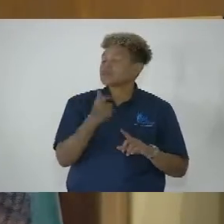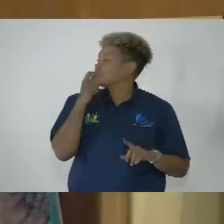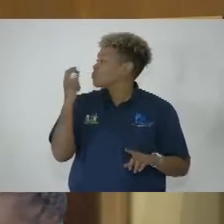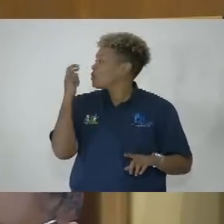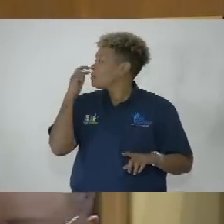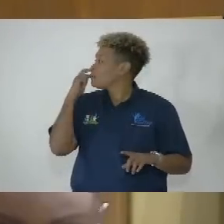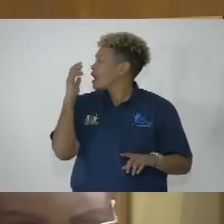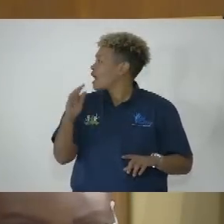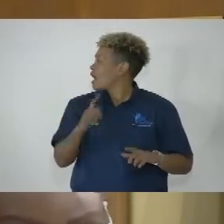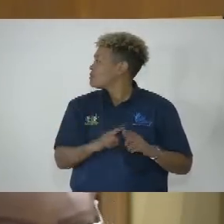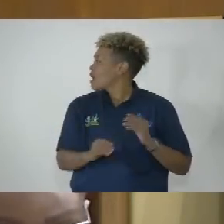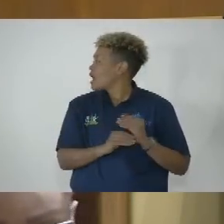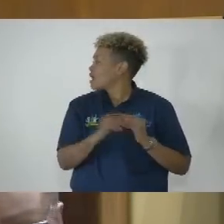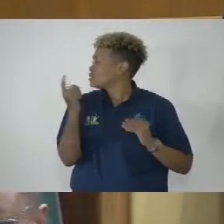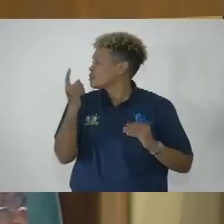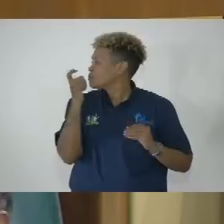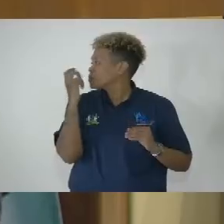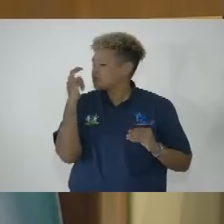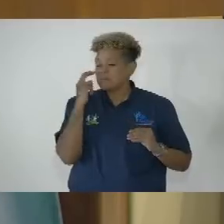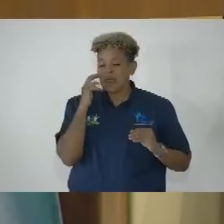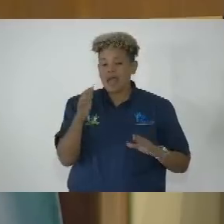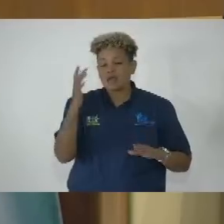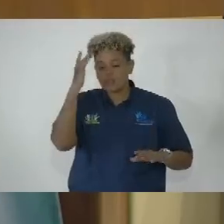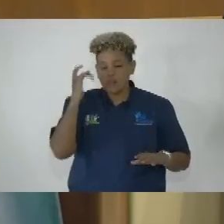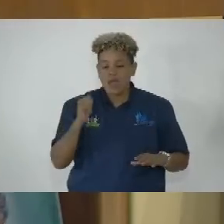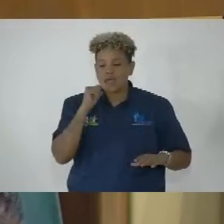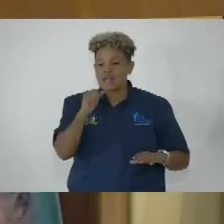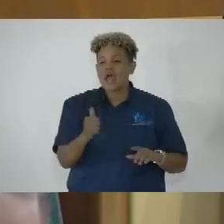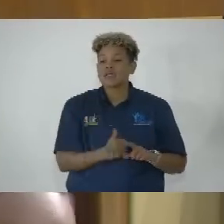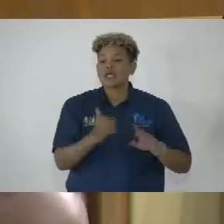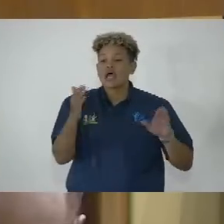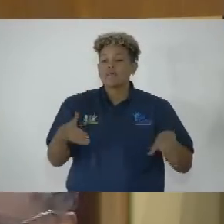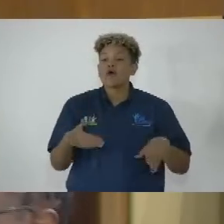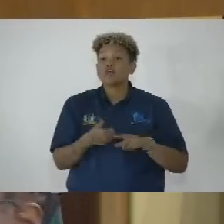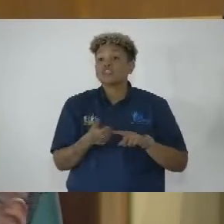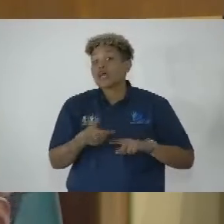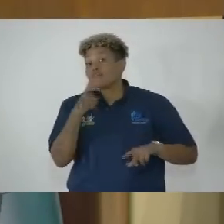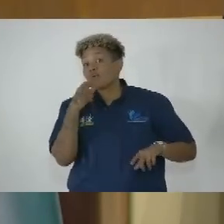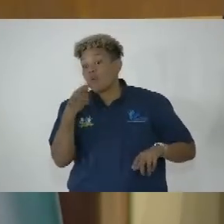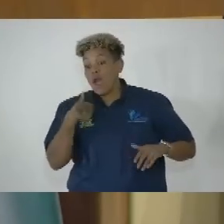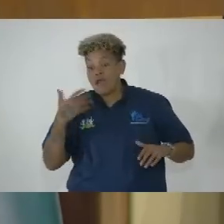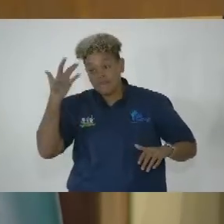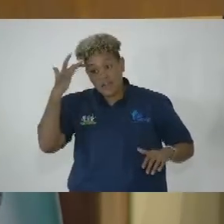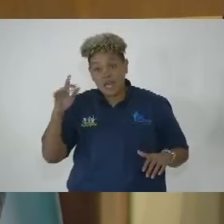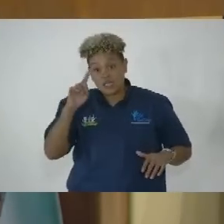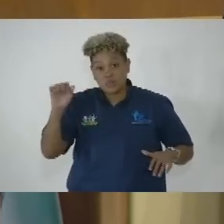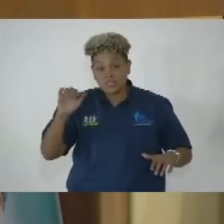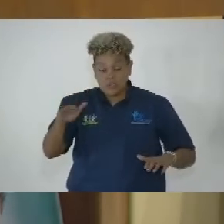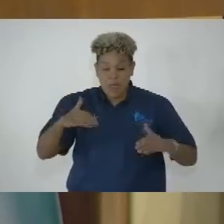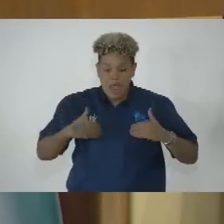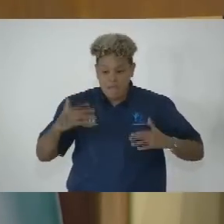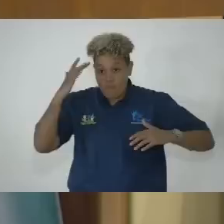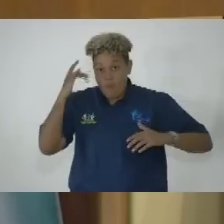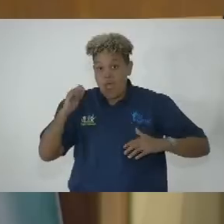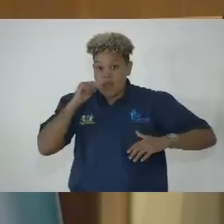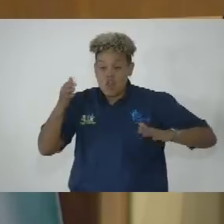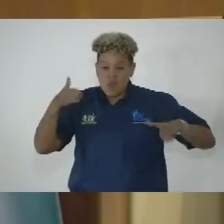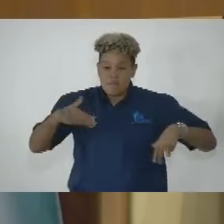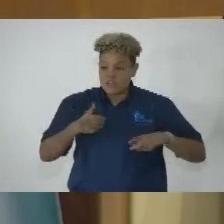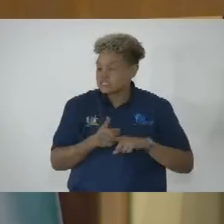blind, a person who is blind? Why not a person who has an intellectual disability? Why not a